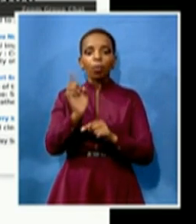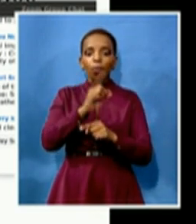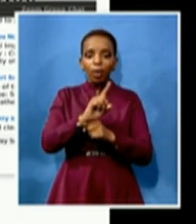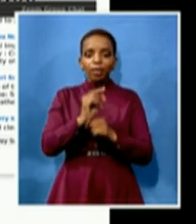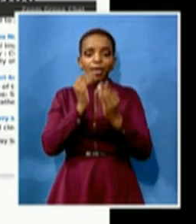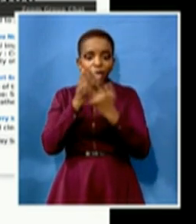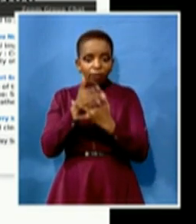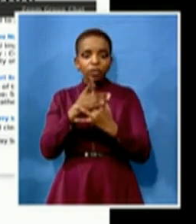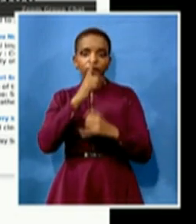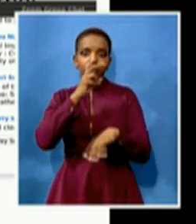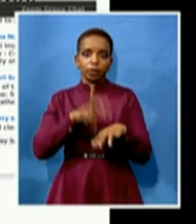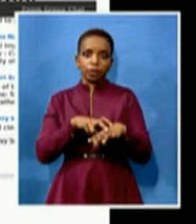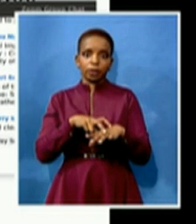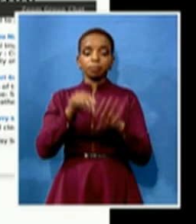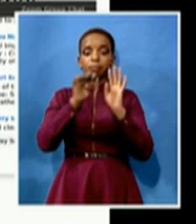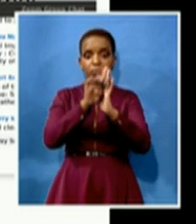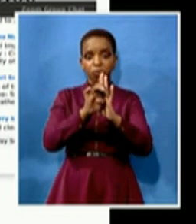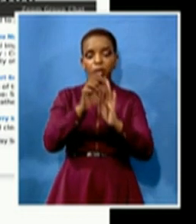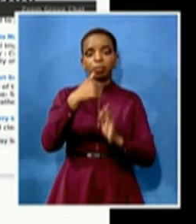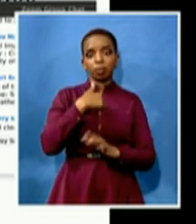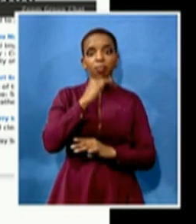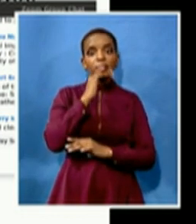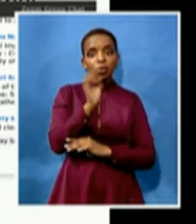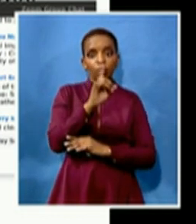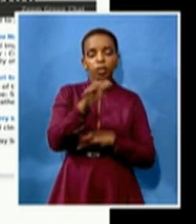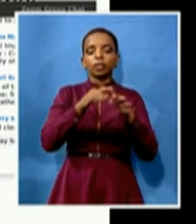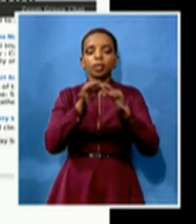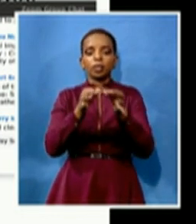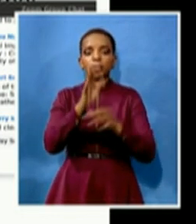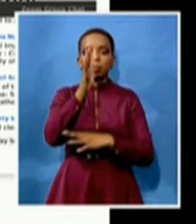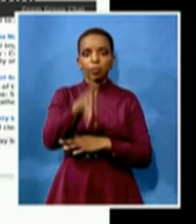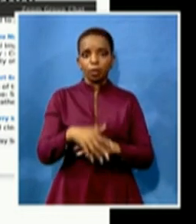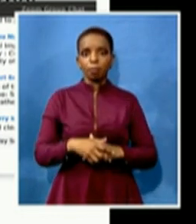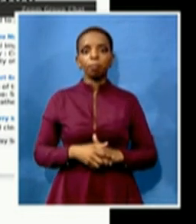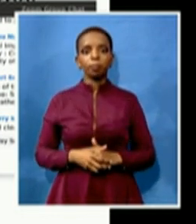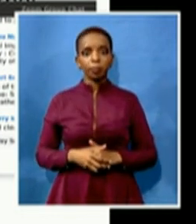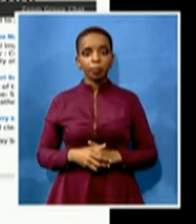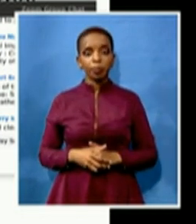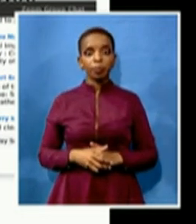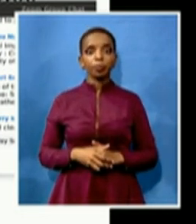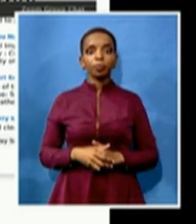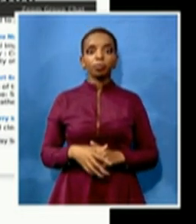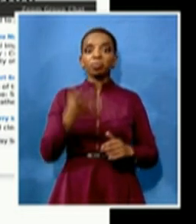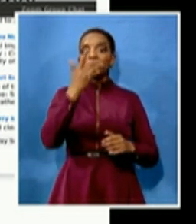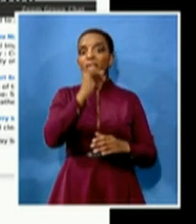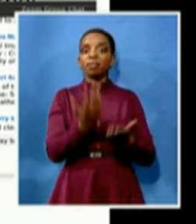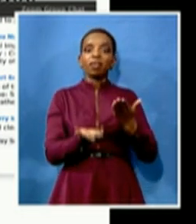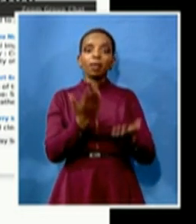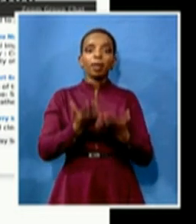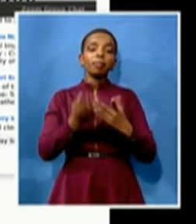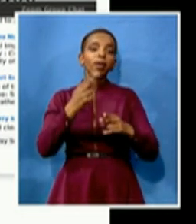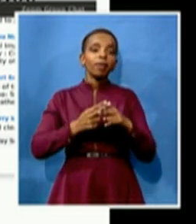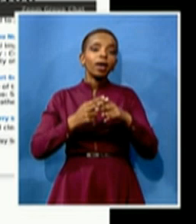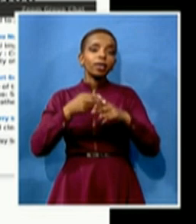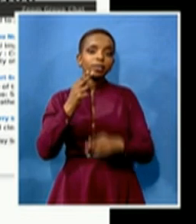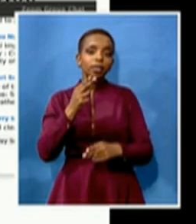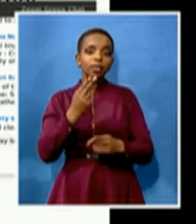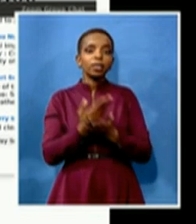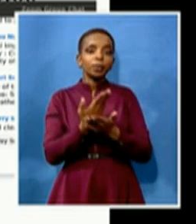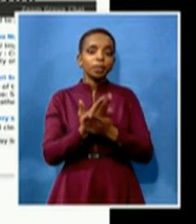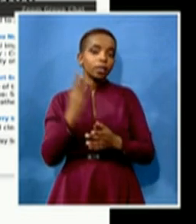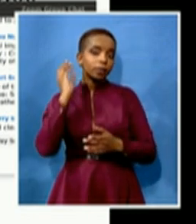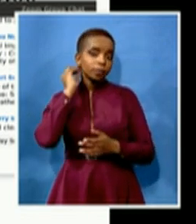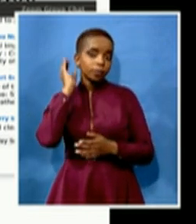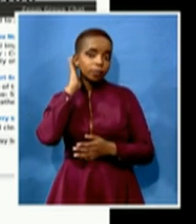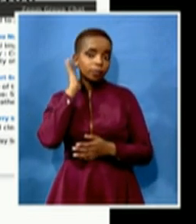movement data can look like. And finally, we have to have some way of taking into account the interaction between that